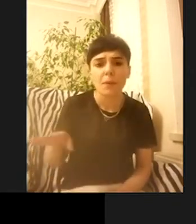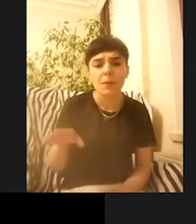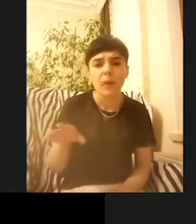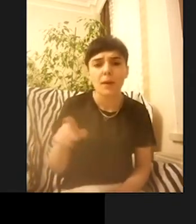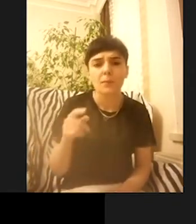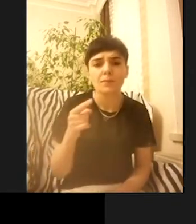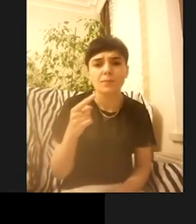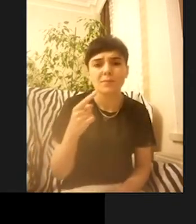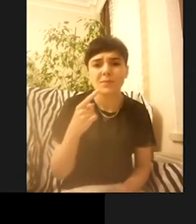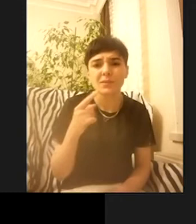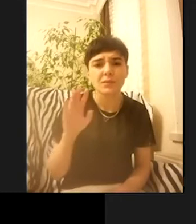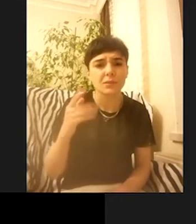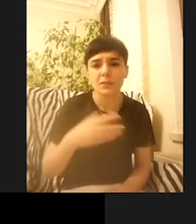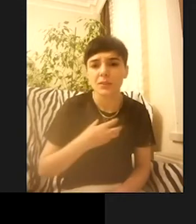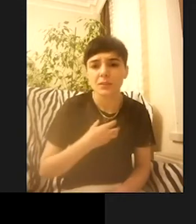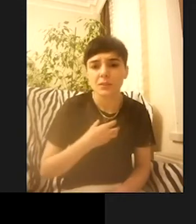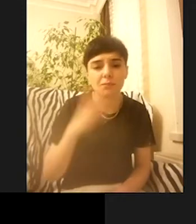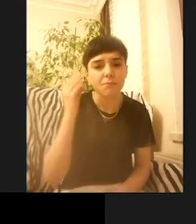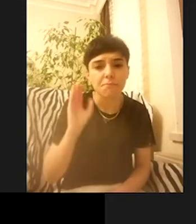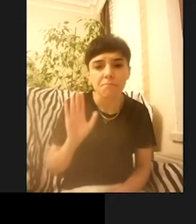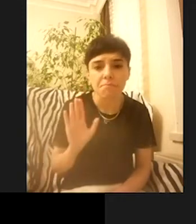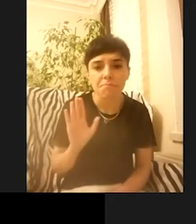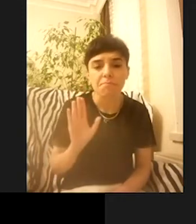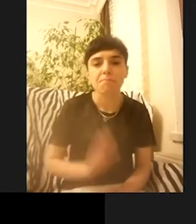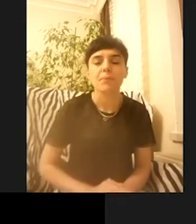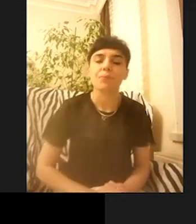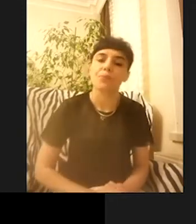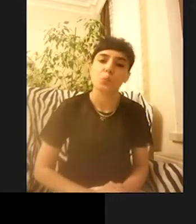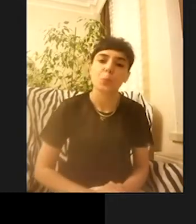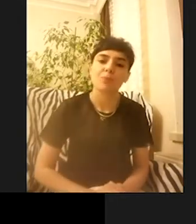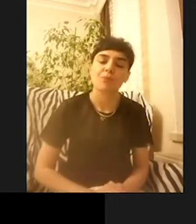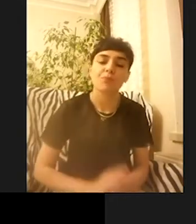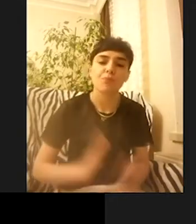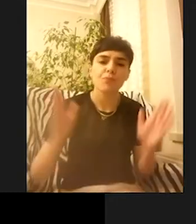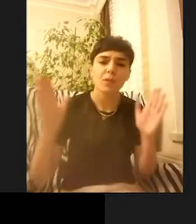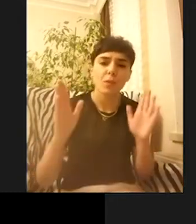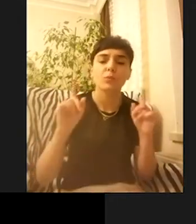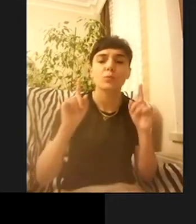here, like the impossibility of solidarity might be exactly where we need to start looking.